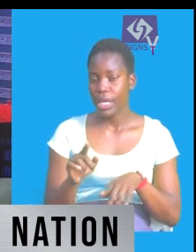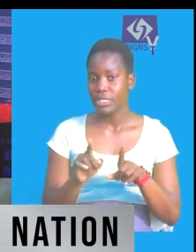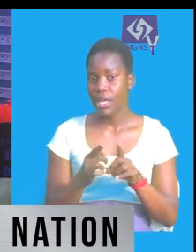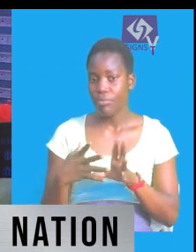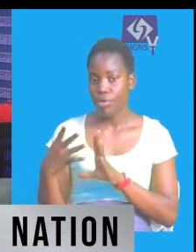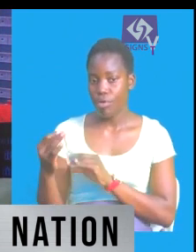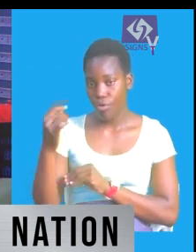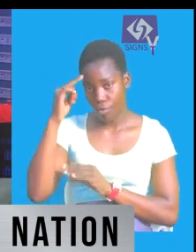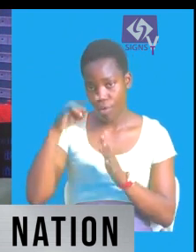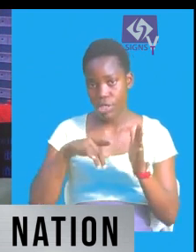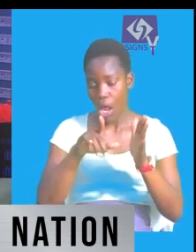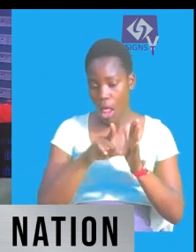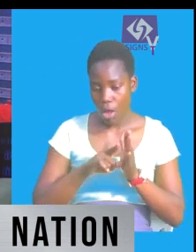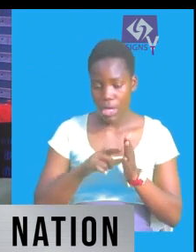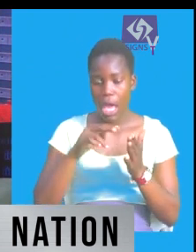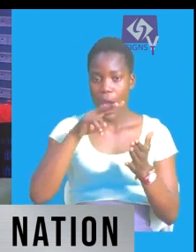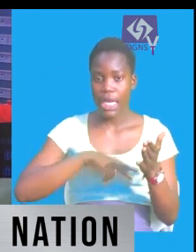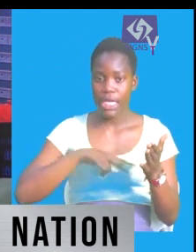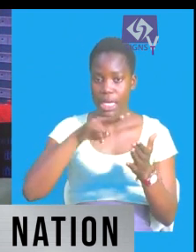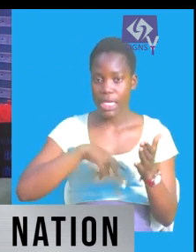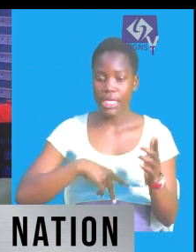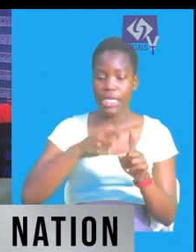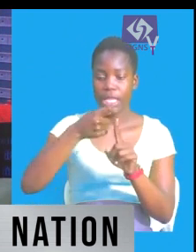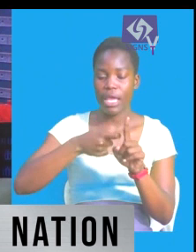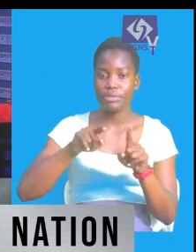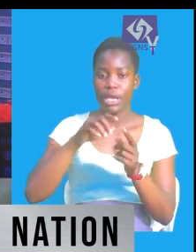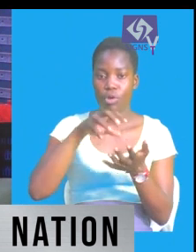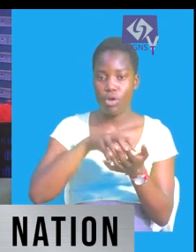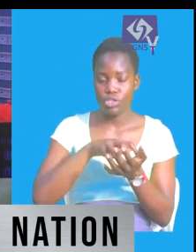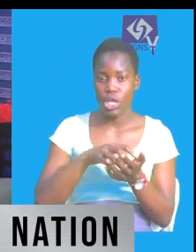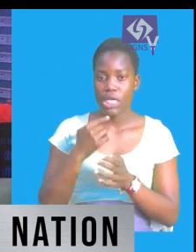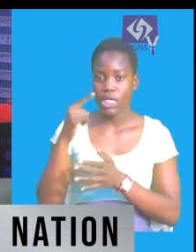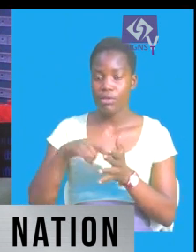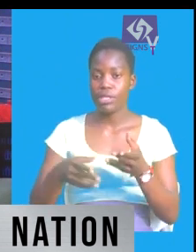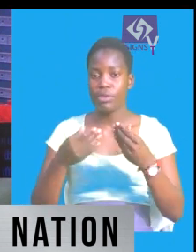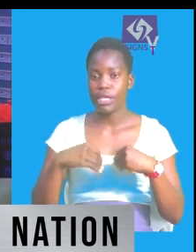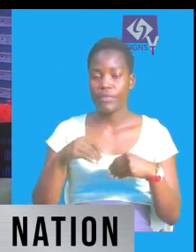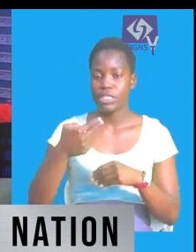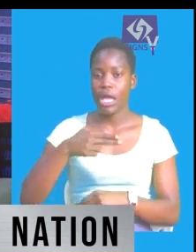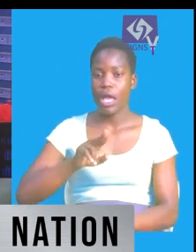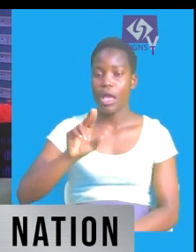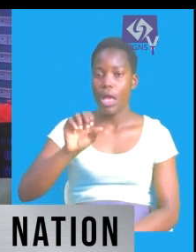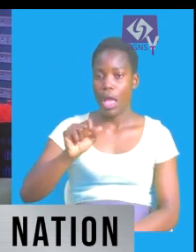go for loans you don't read the terms and conditions, so wakatuambia they'll give us hustler fund.